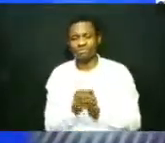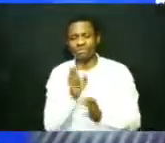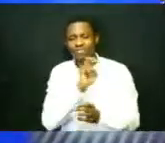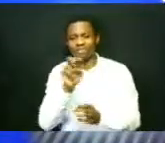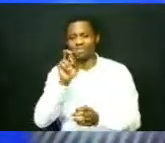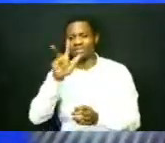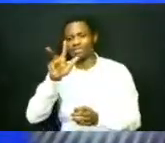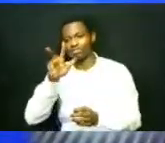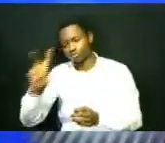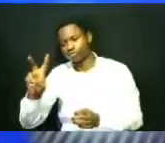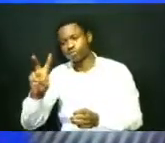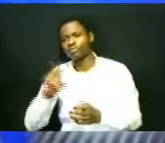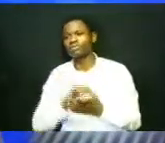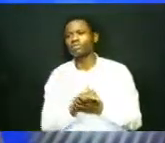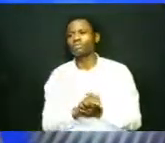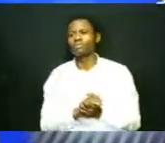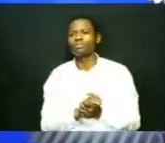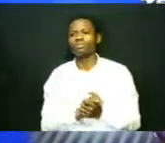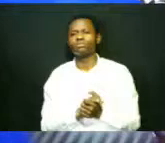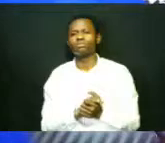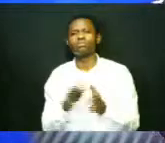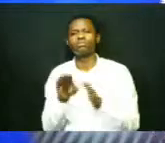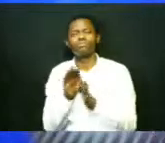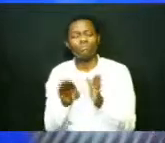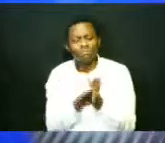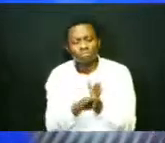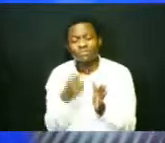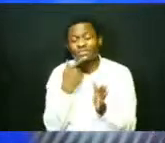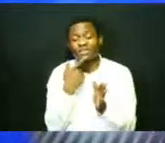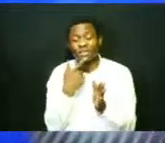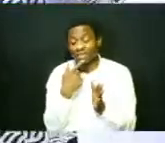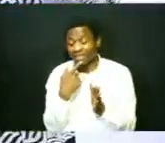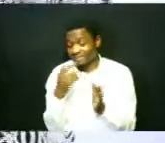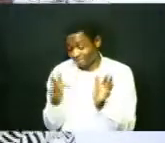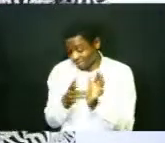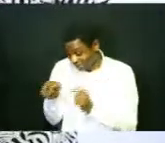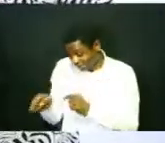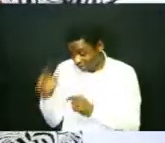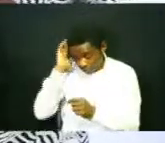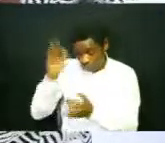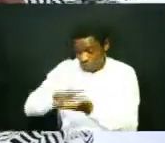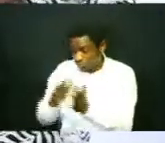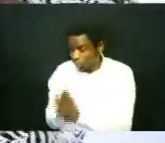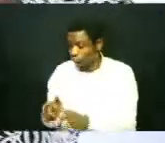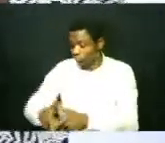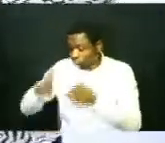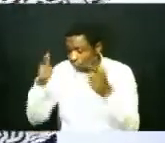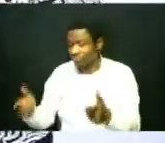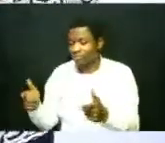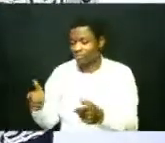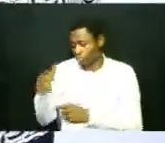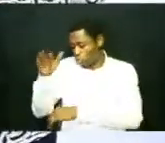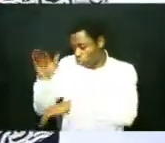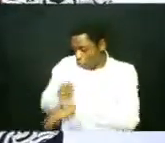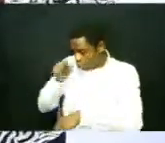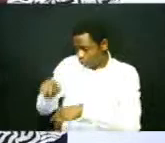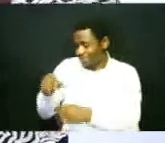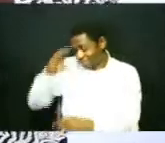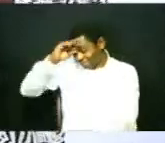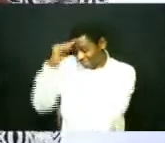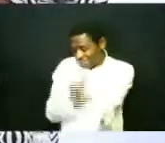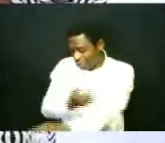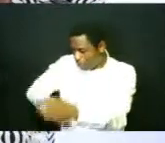verse 32. The Bible says he will be great and will be called the Son of the Most